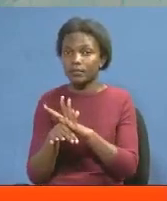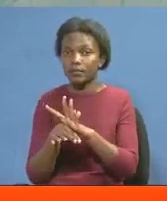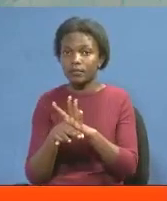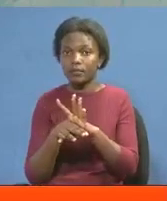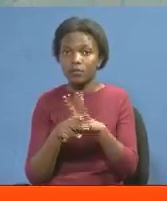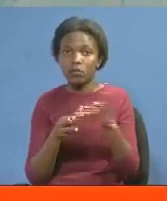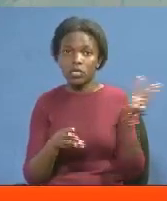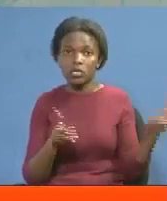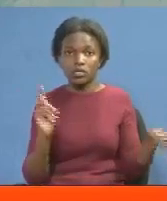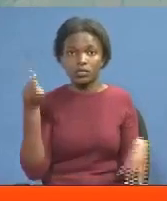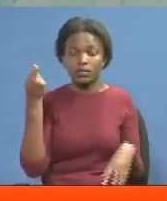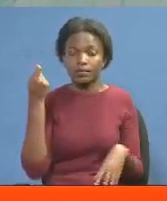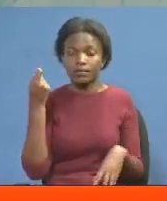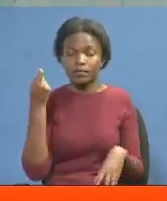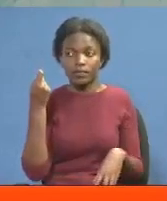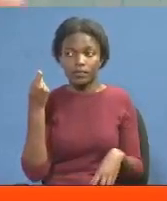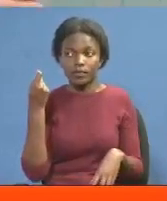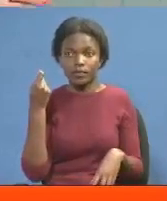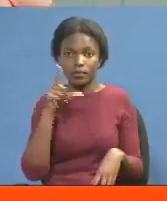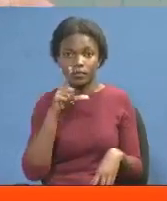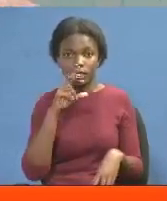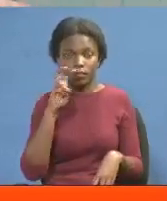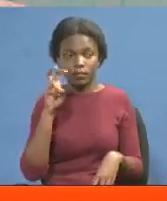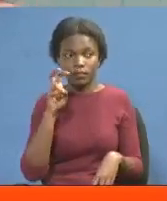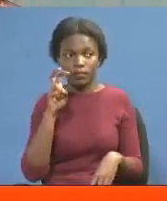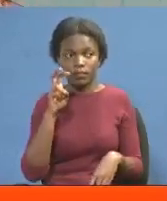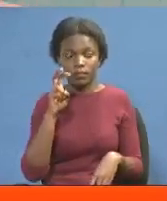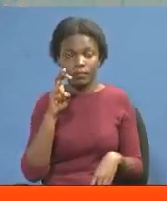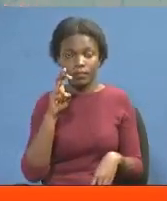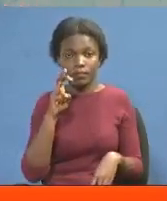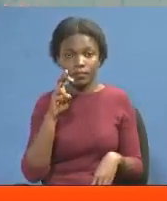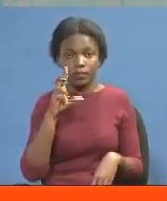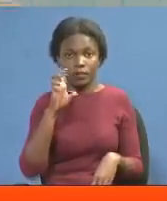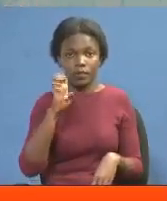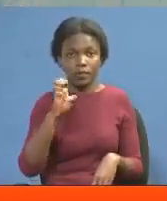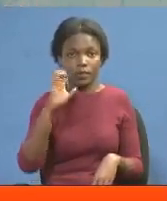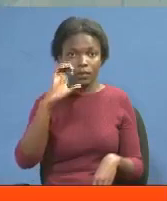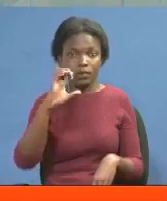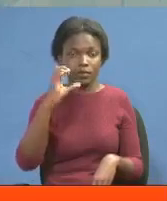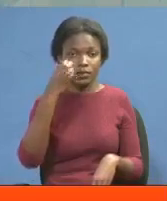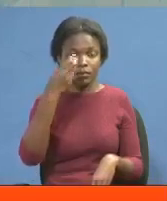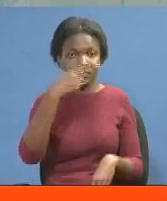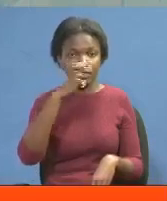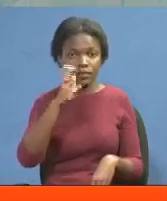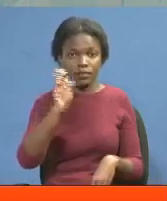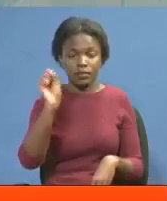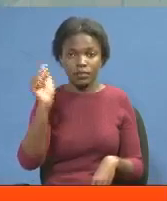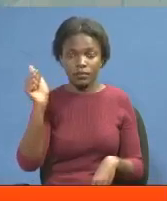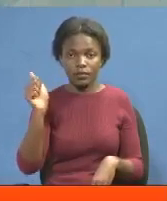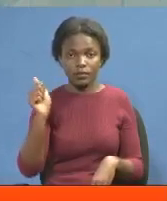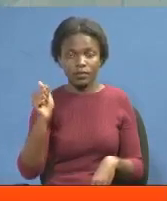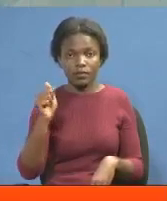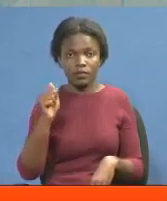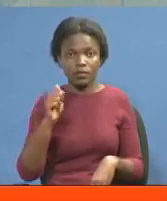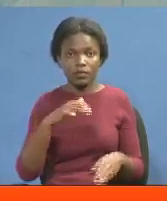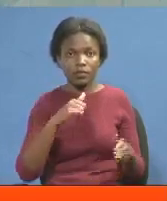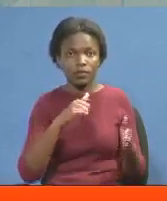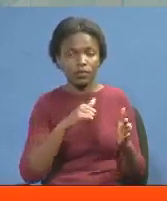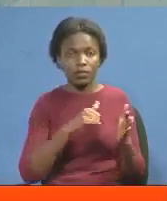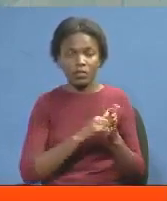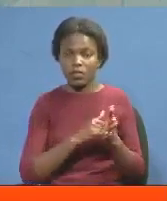in Western mm-hmm. Kenya. Yeah. Look at this guy called Echesa, mm-hmm. Rashid Echesa. Mm-hmm. That doesn't sound like